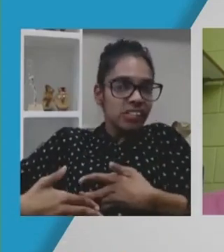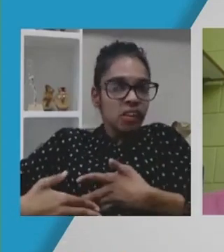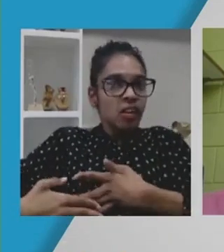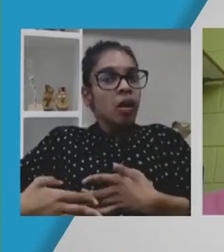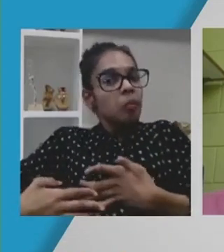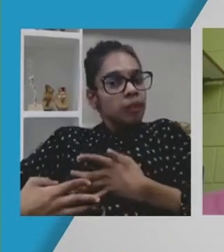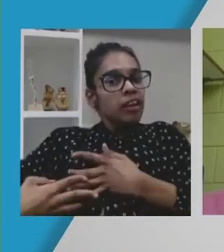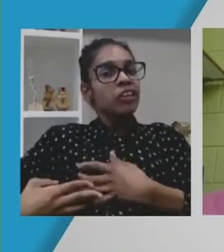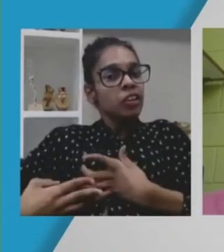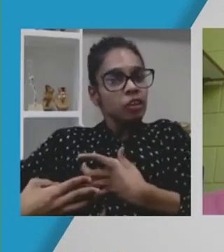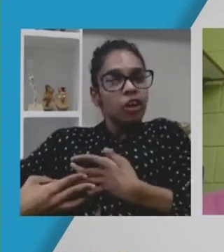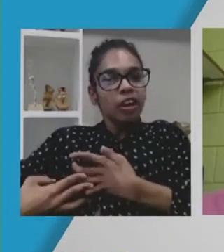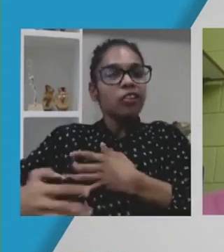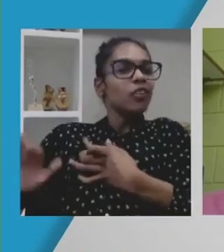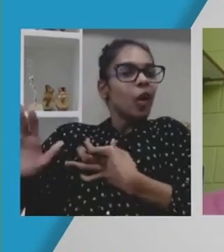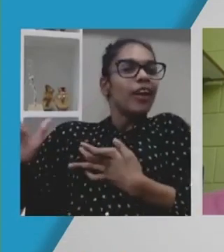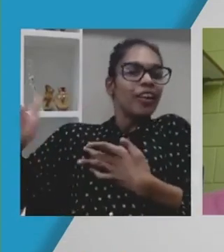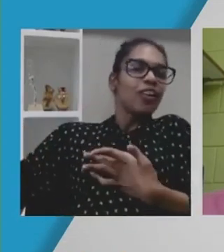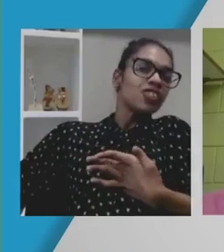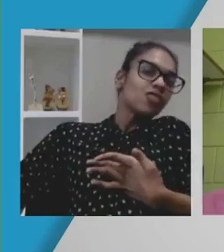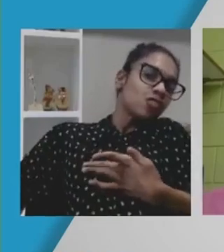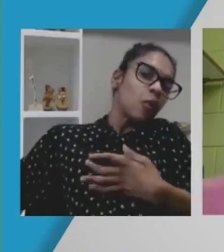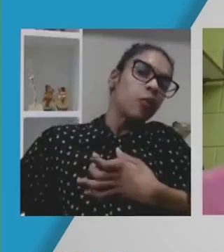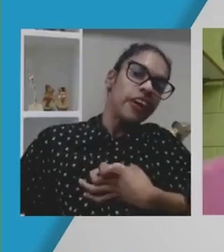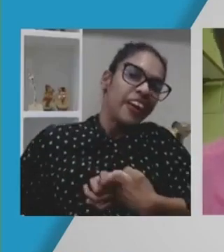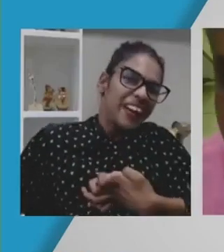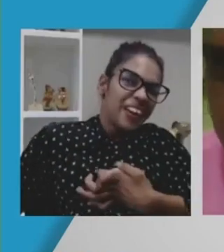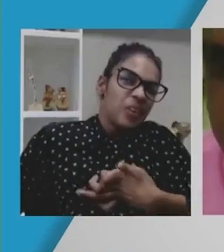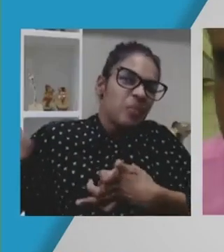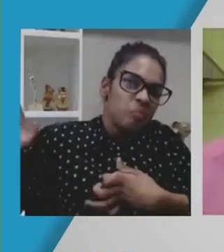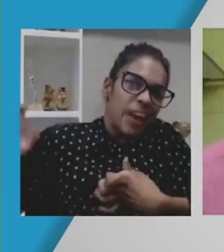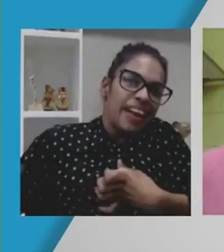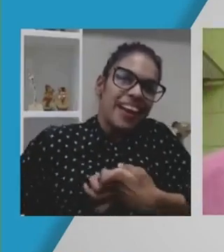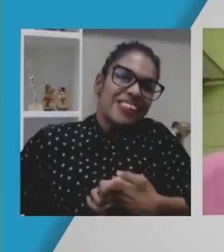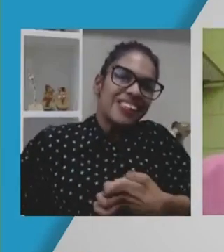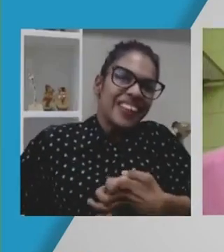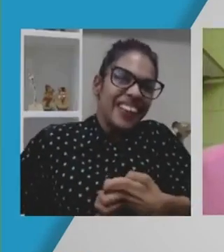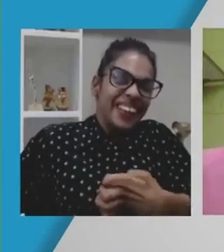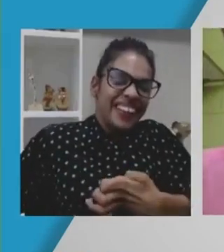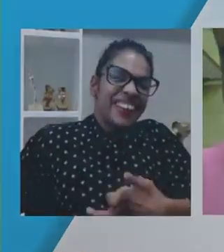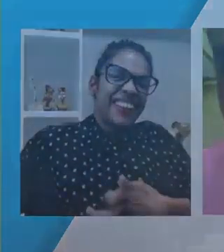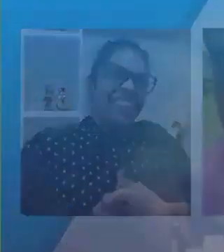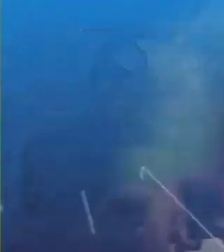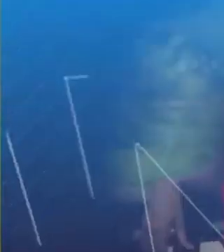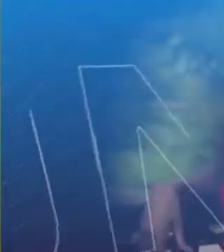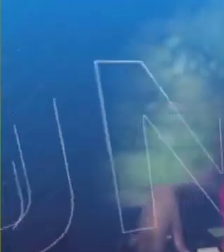week, guys. We're good. Now we are on to a break. Bye, guys.